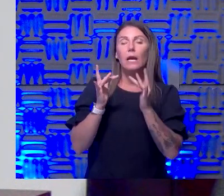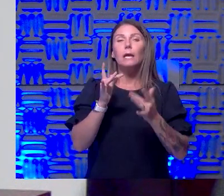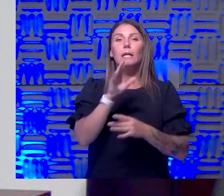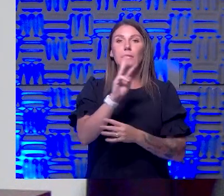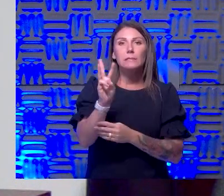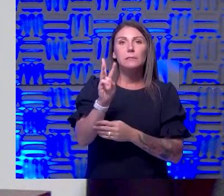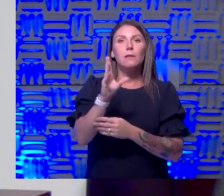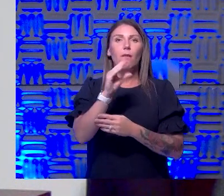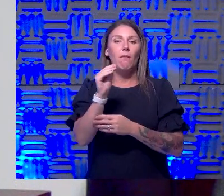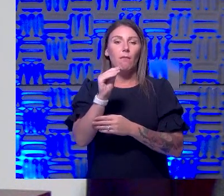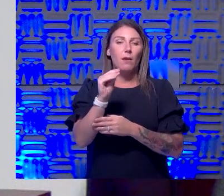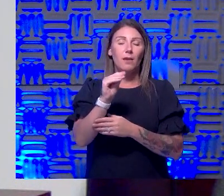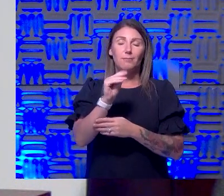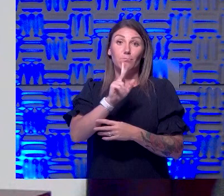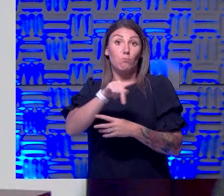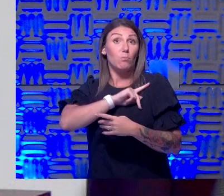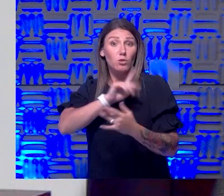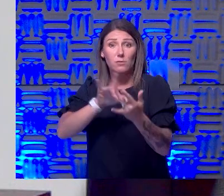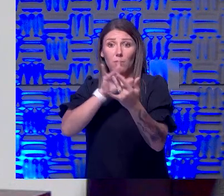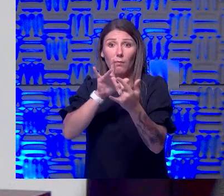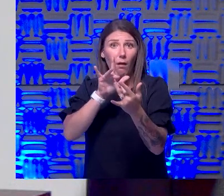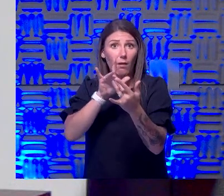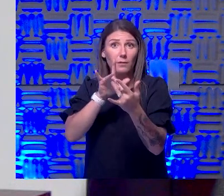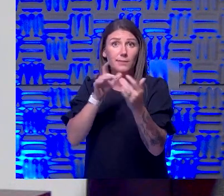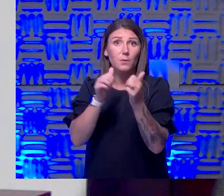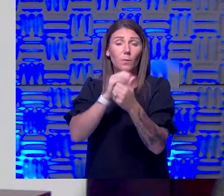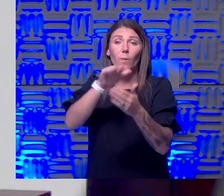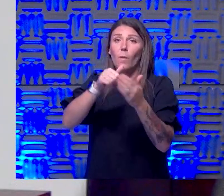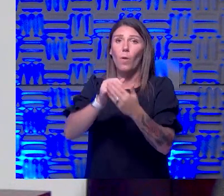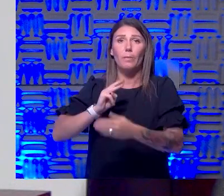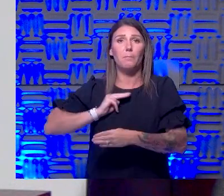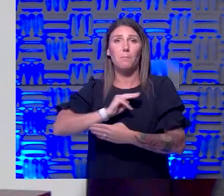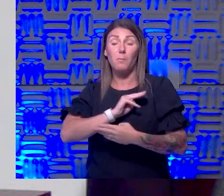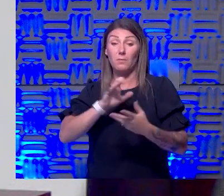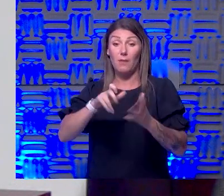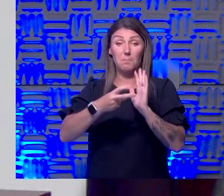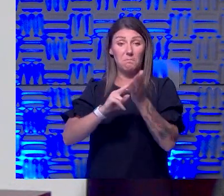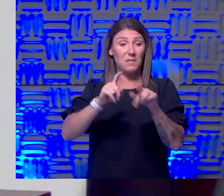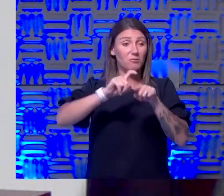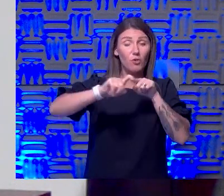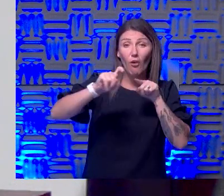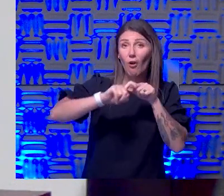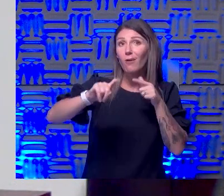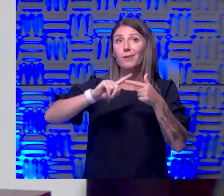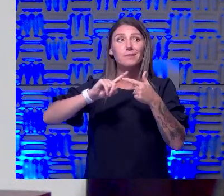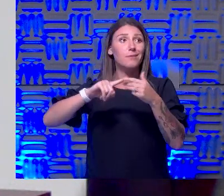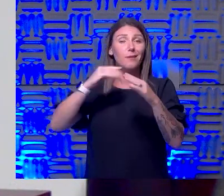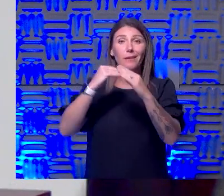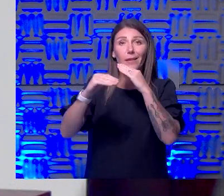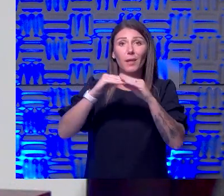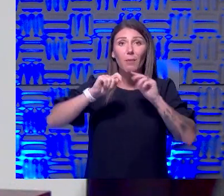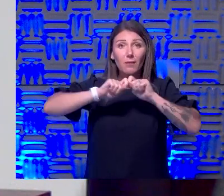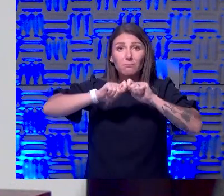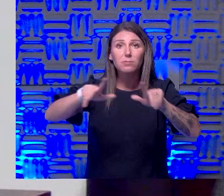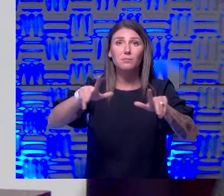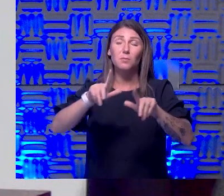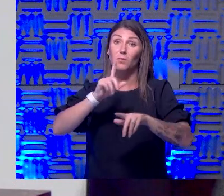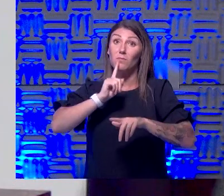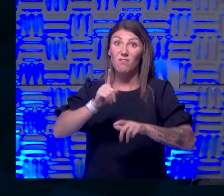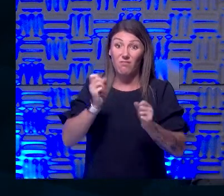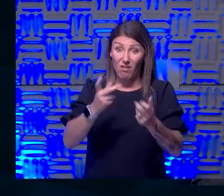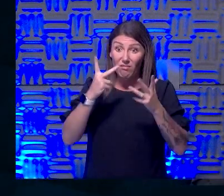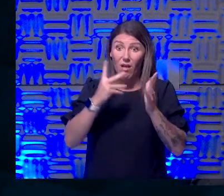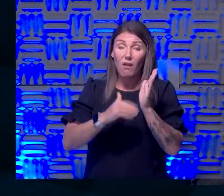contact with all of our members as we could. So that was phone calls and emails, really relentlessly over the last couple of